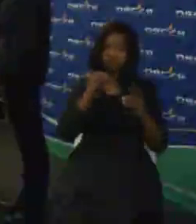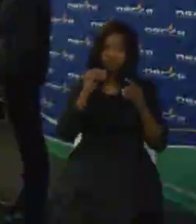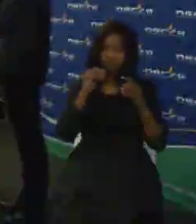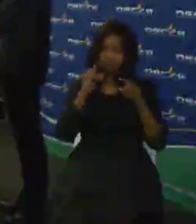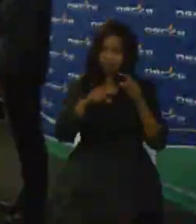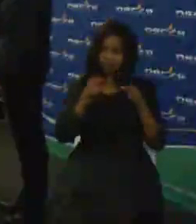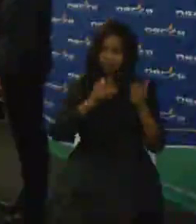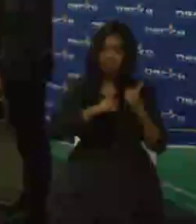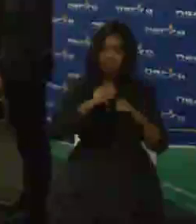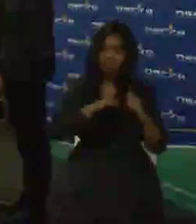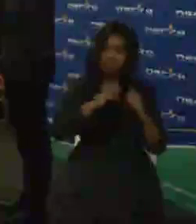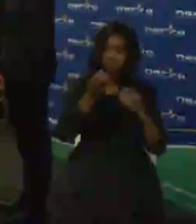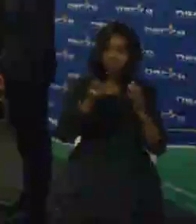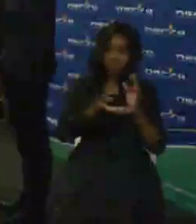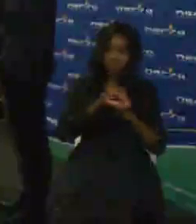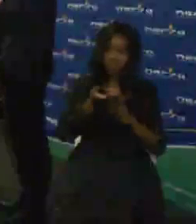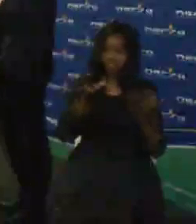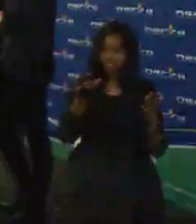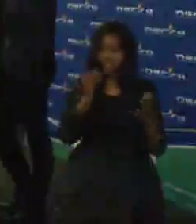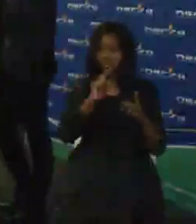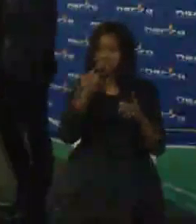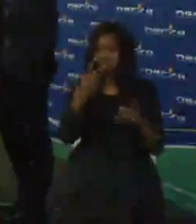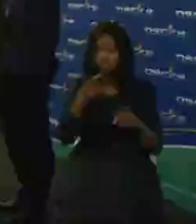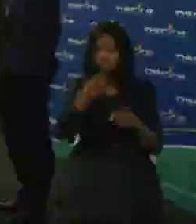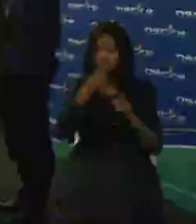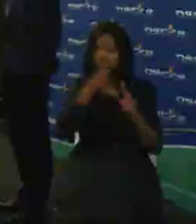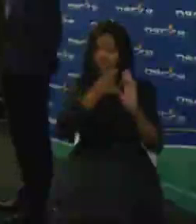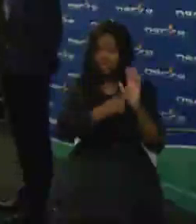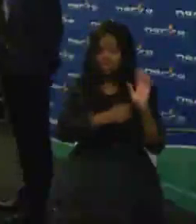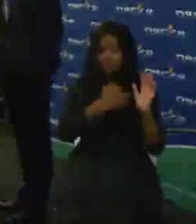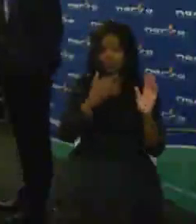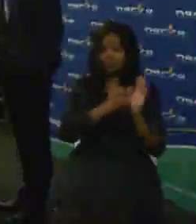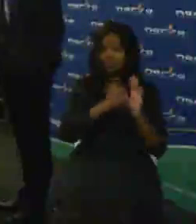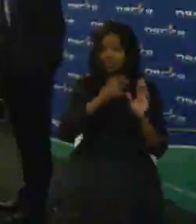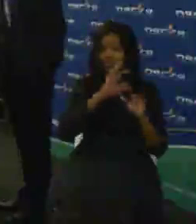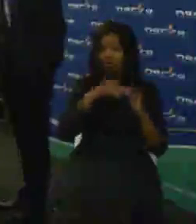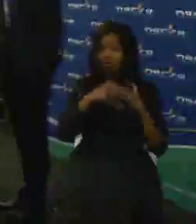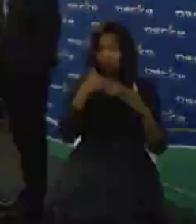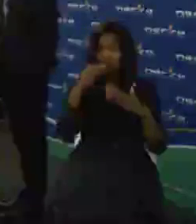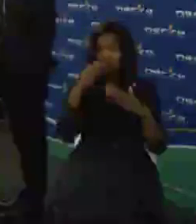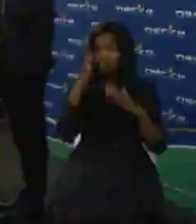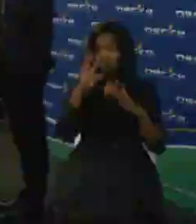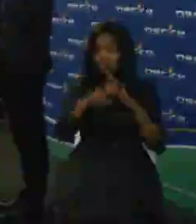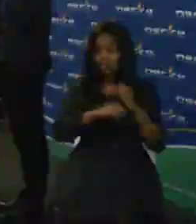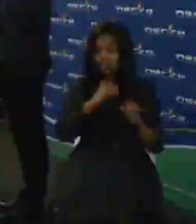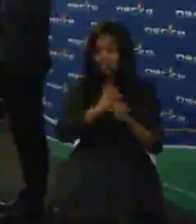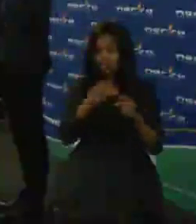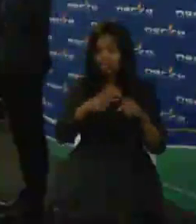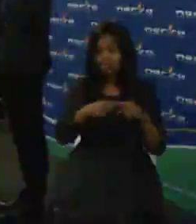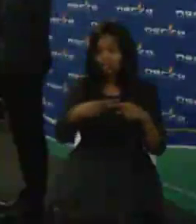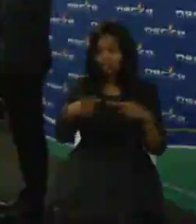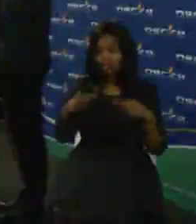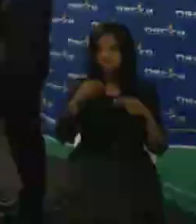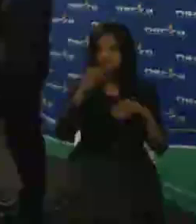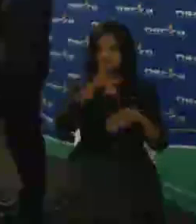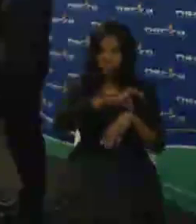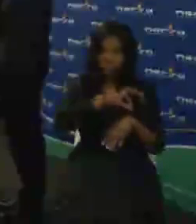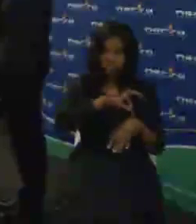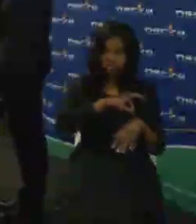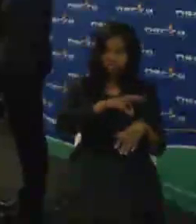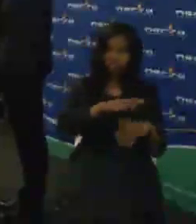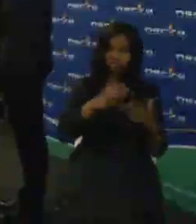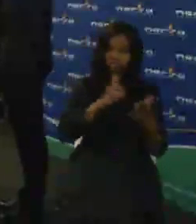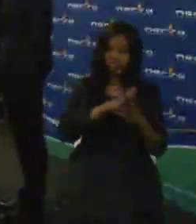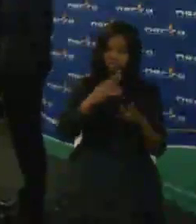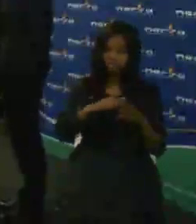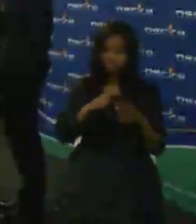administered costs that have increases. What you can see from the graph is that over a 10-year period, salaries